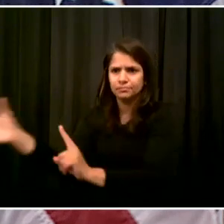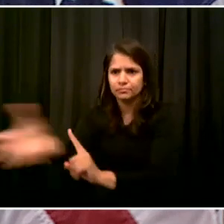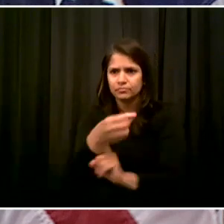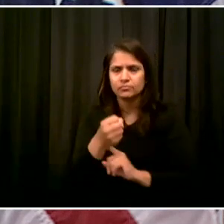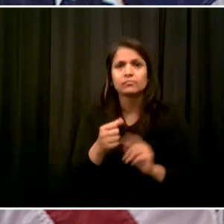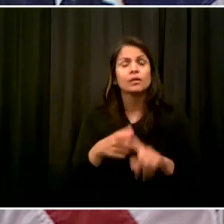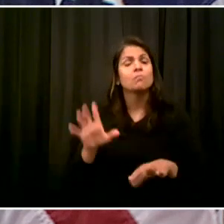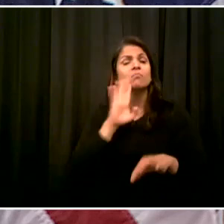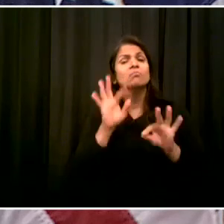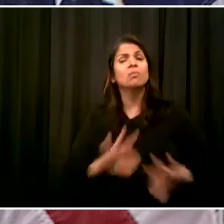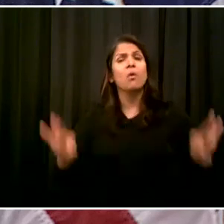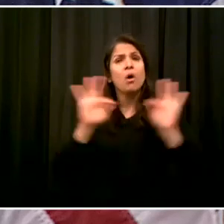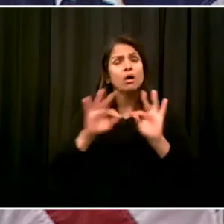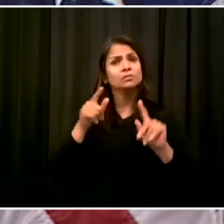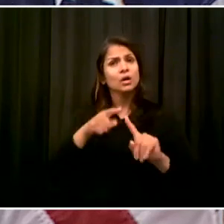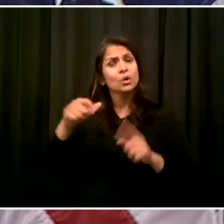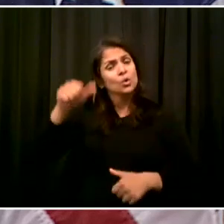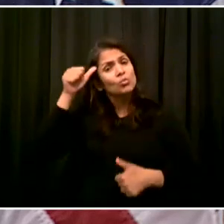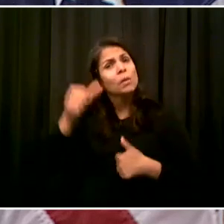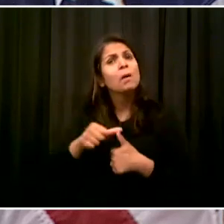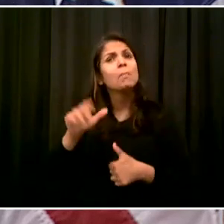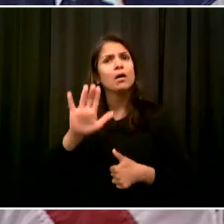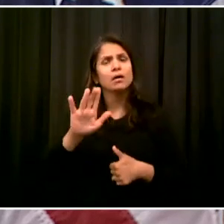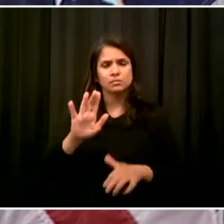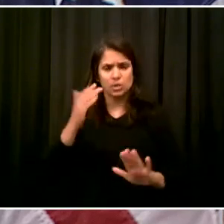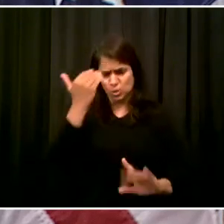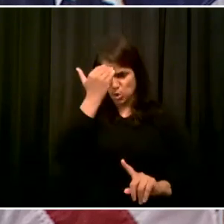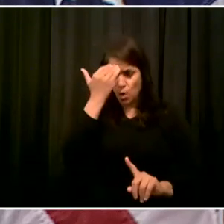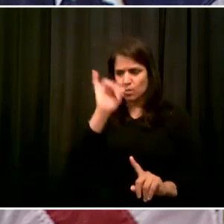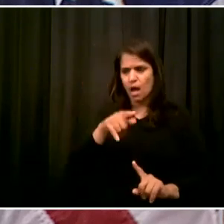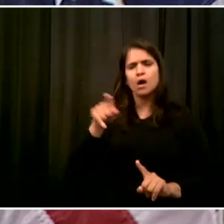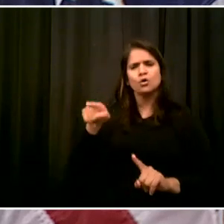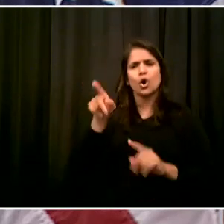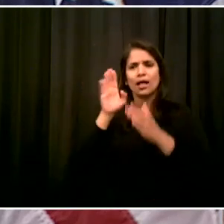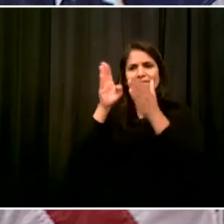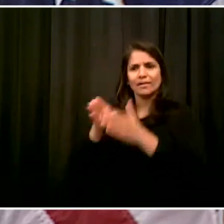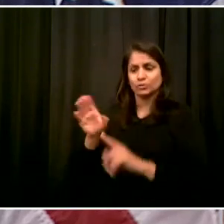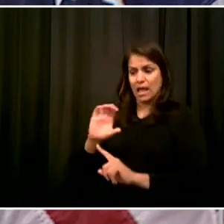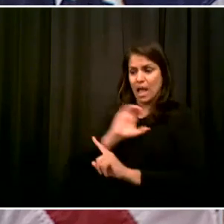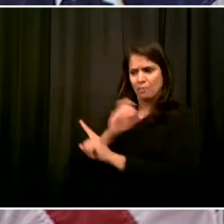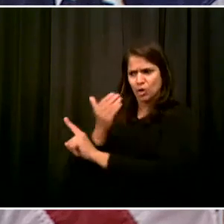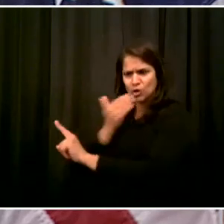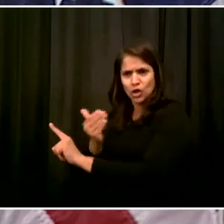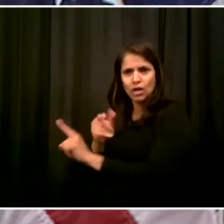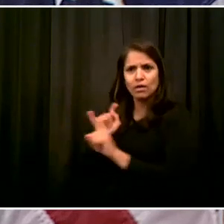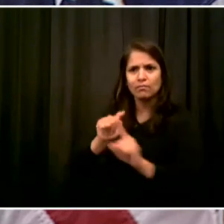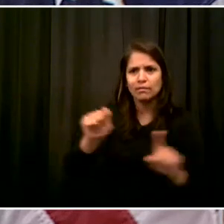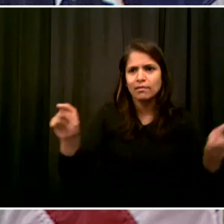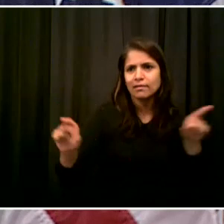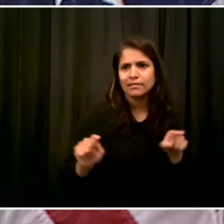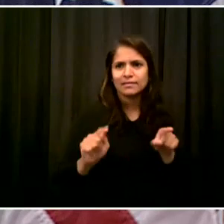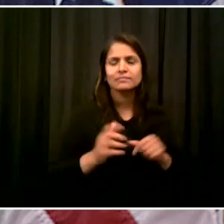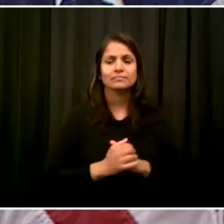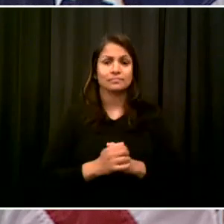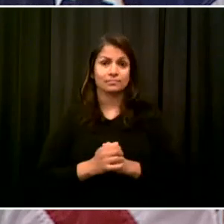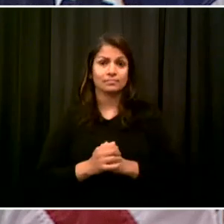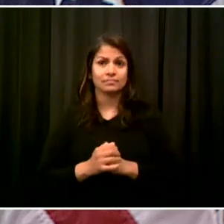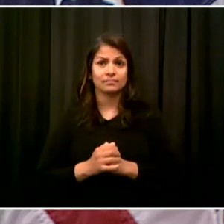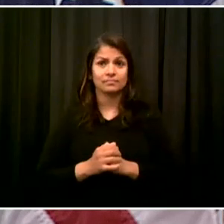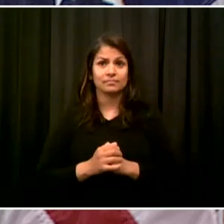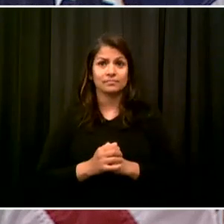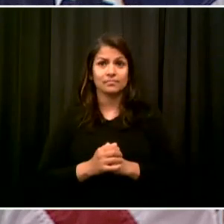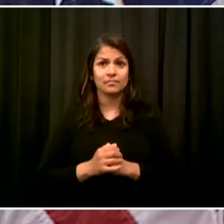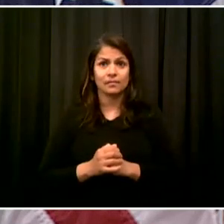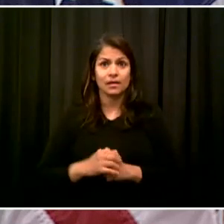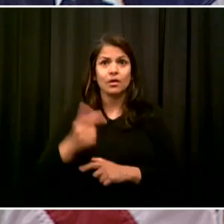that complaint to come forward and be acted on. Now we have to show that the results will be fast and consistent. Next, we have Gloria from New York